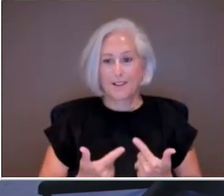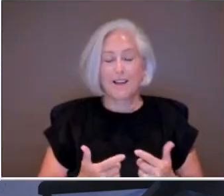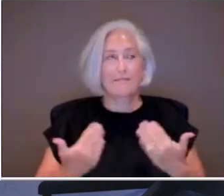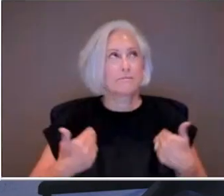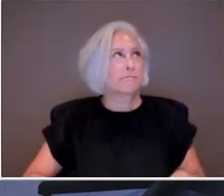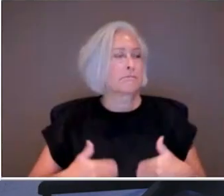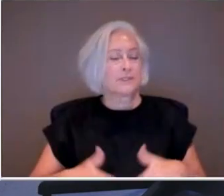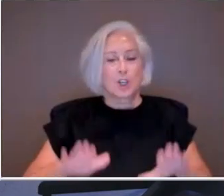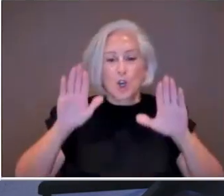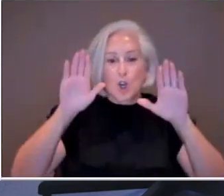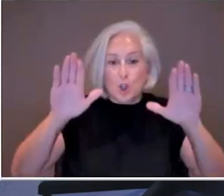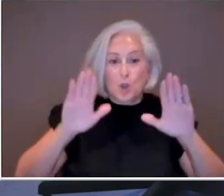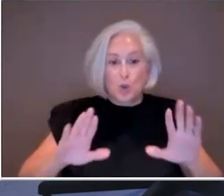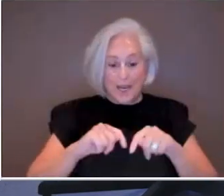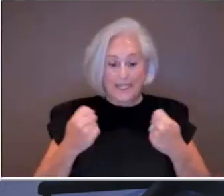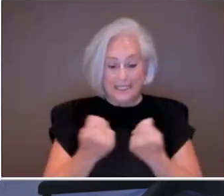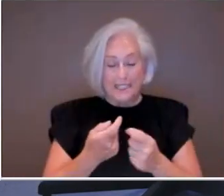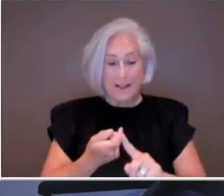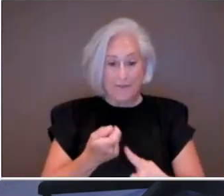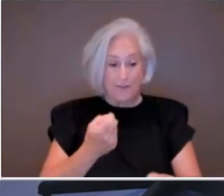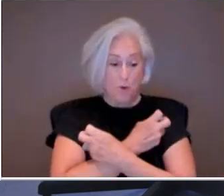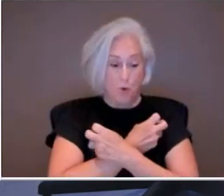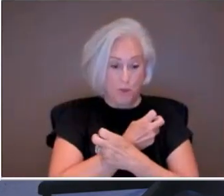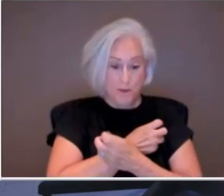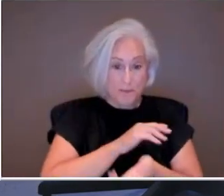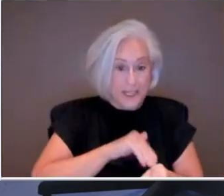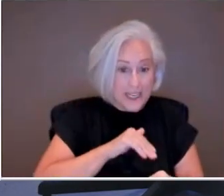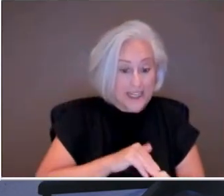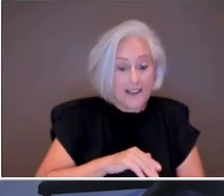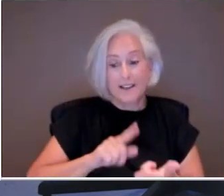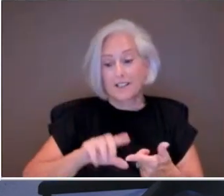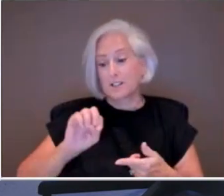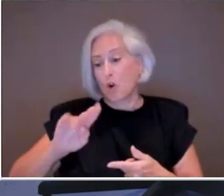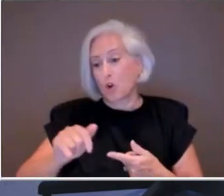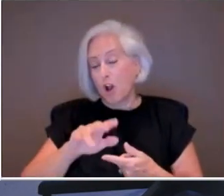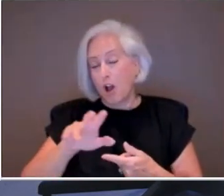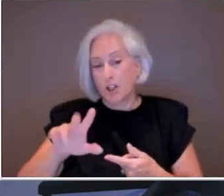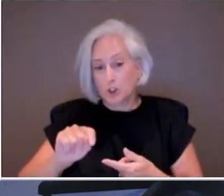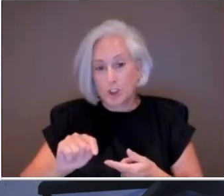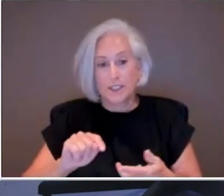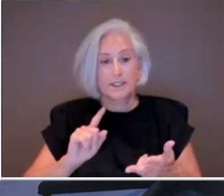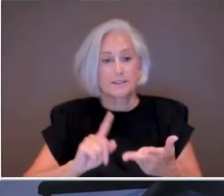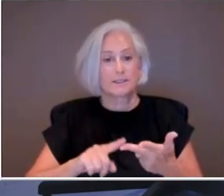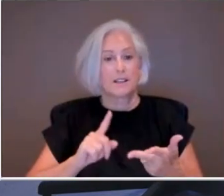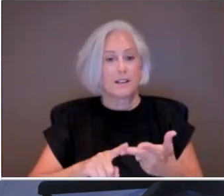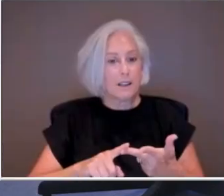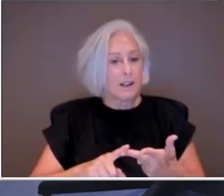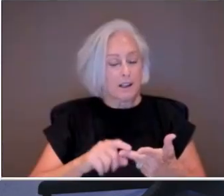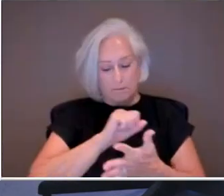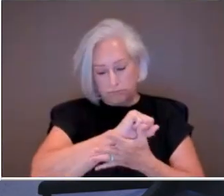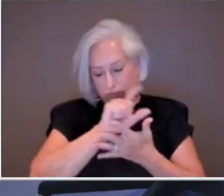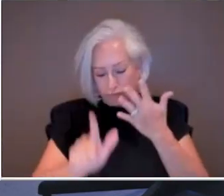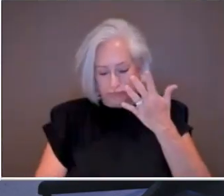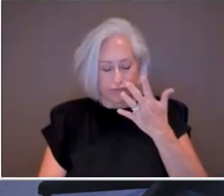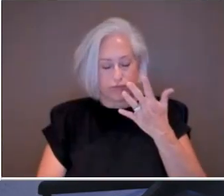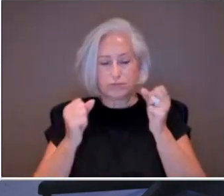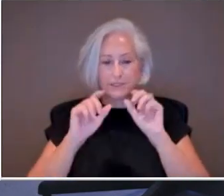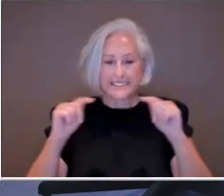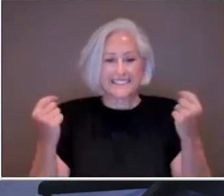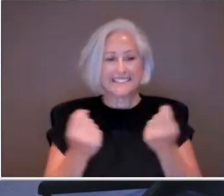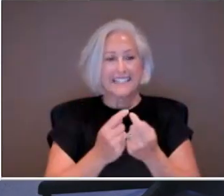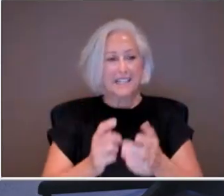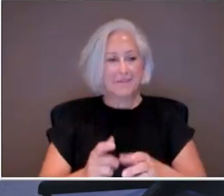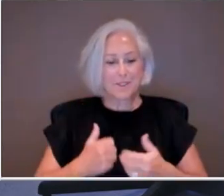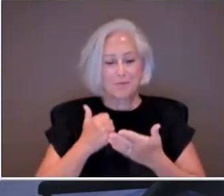the orthopedist to the oncologist to the hematologist, it took a whole team to get you back to your health. Yeah. Thank you for taking the time to